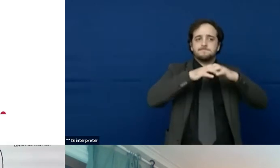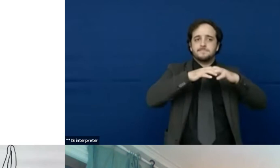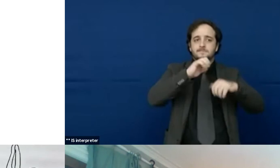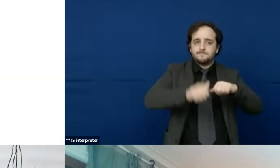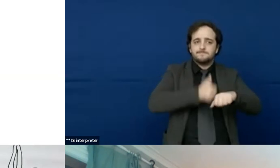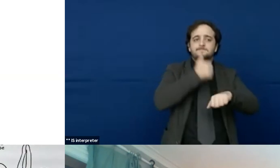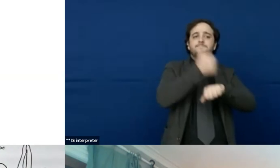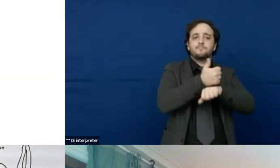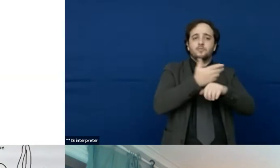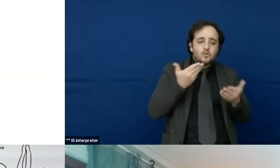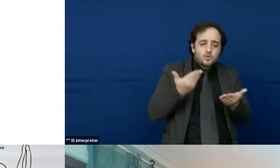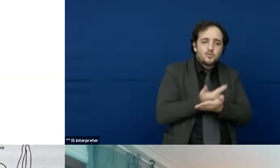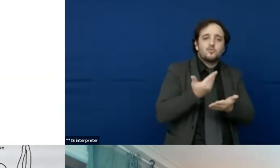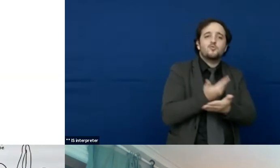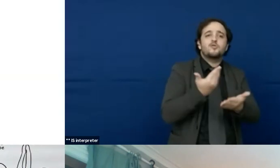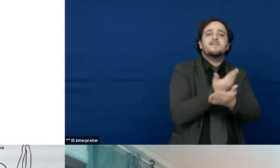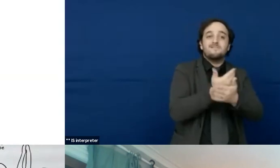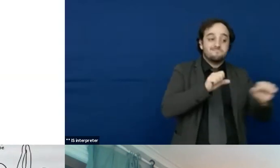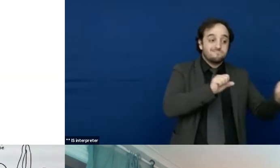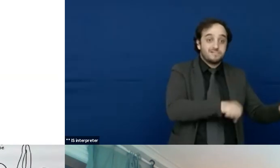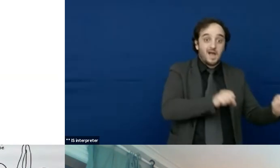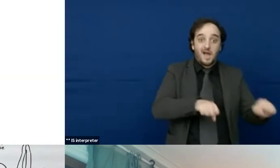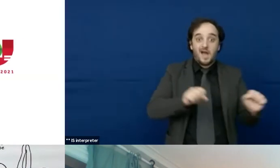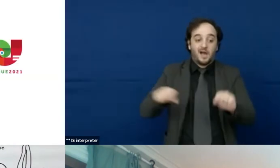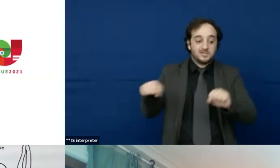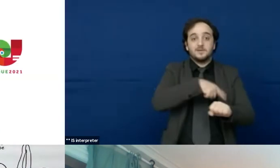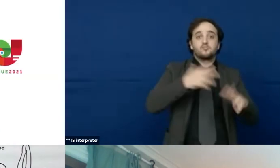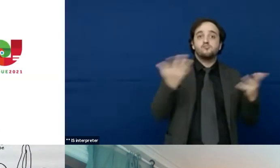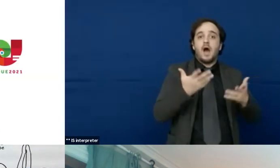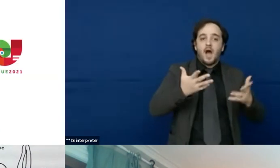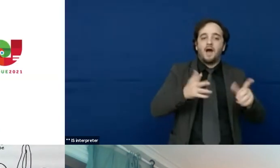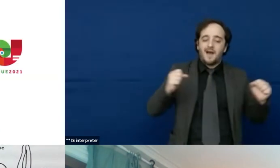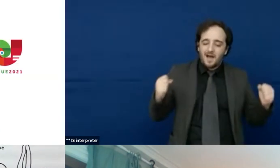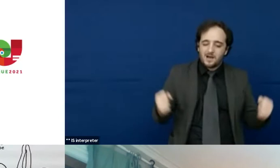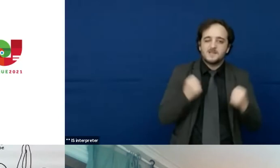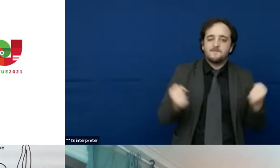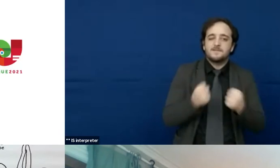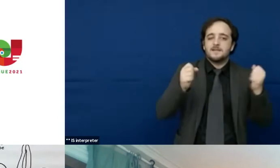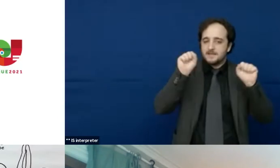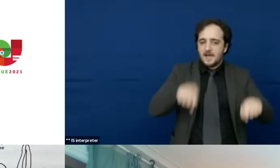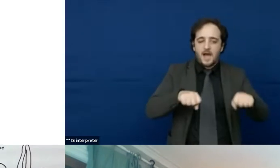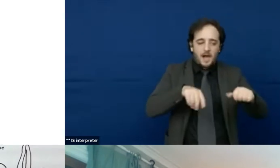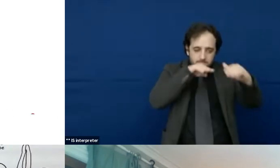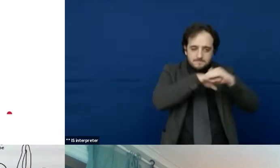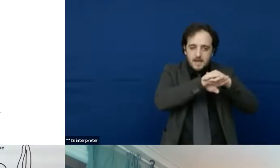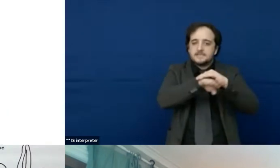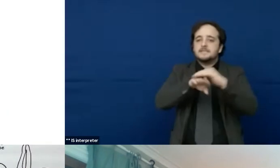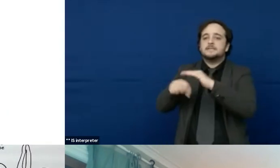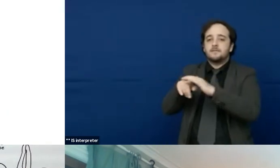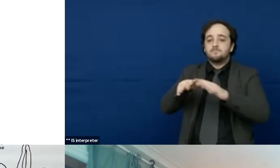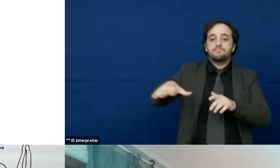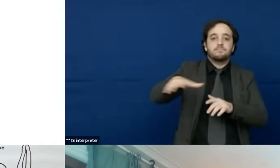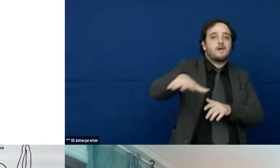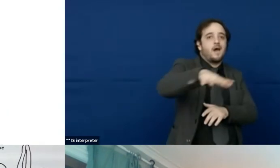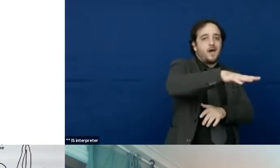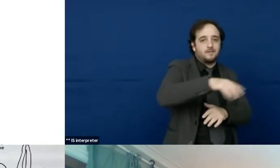I'm afraid we don't have that much time left. So I would suggest that we already move